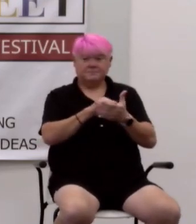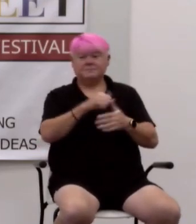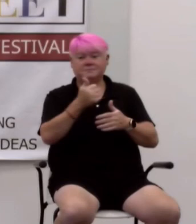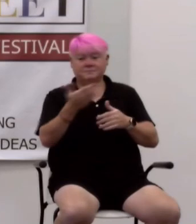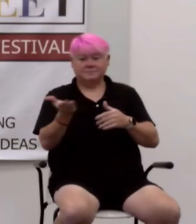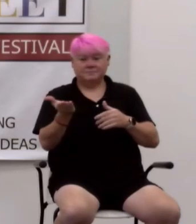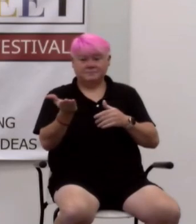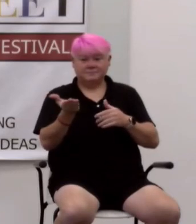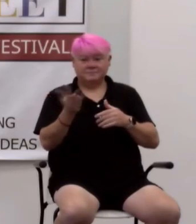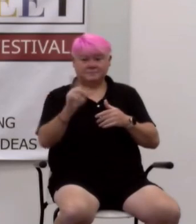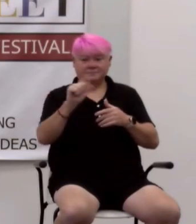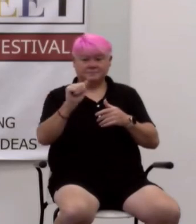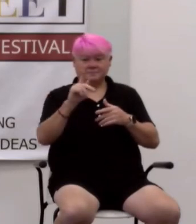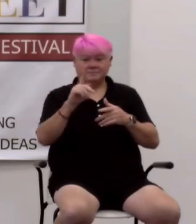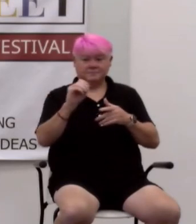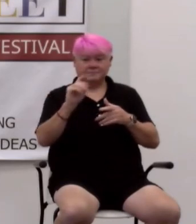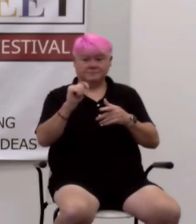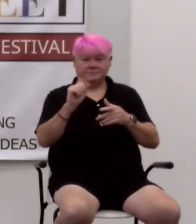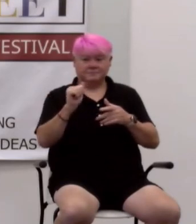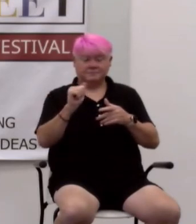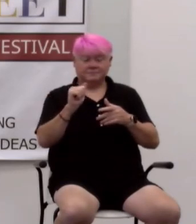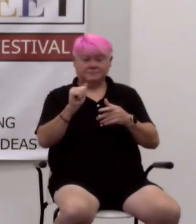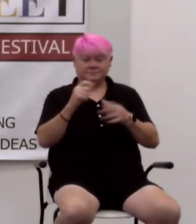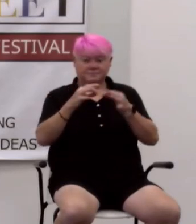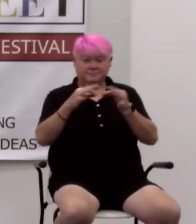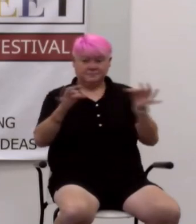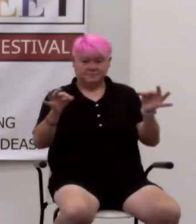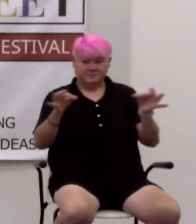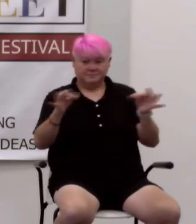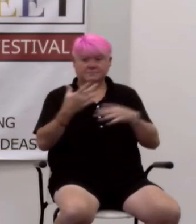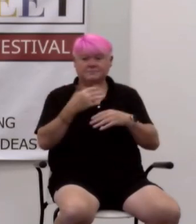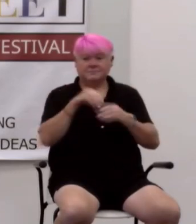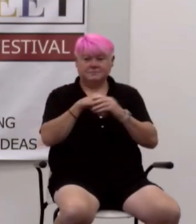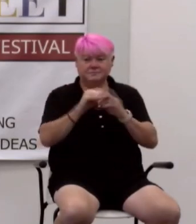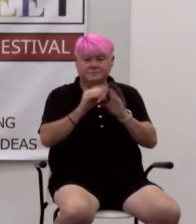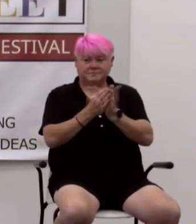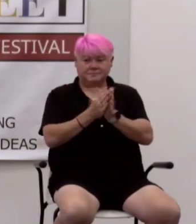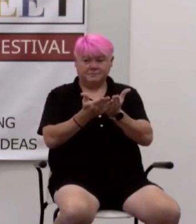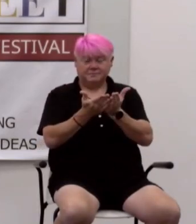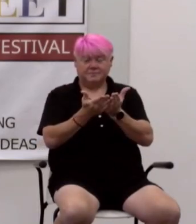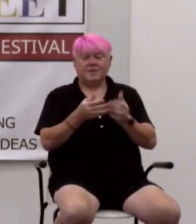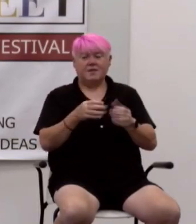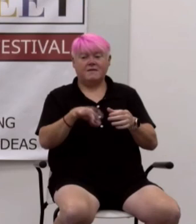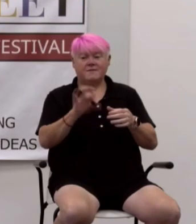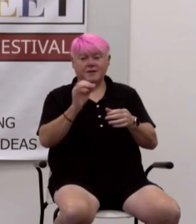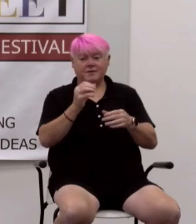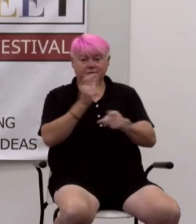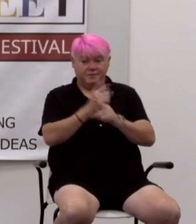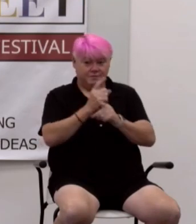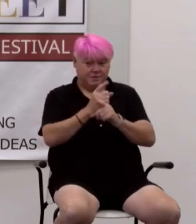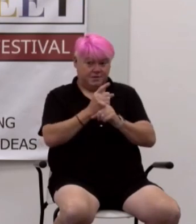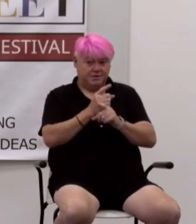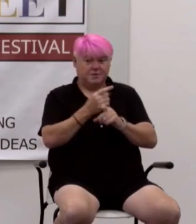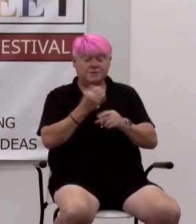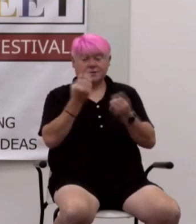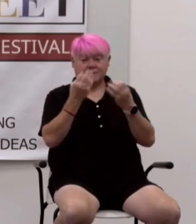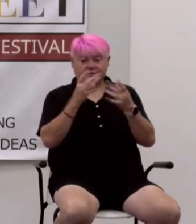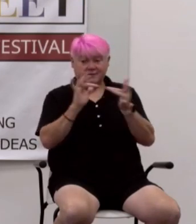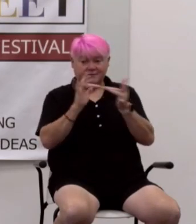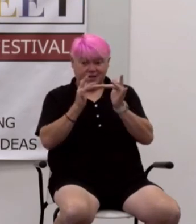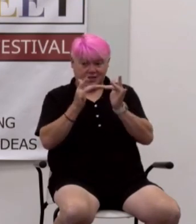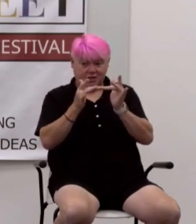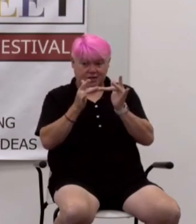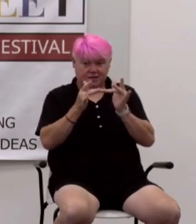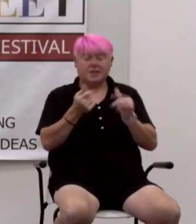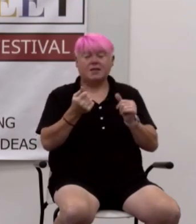Nakota dialogue in the book, and yes, I did try to find. There are a number of sites, and one particular good site that gives you